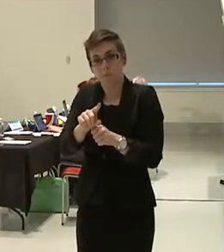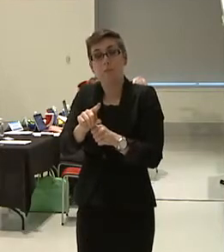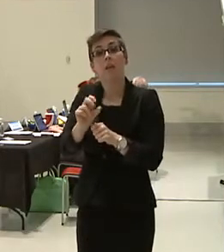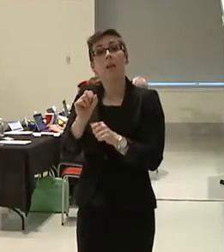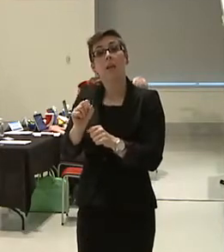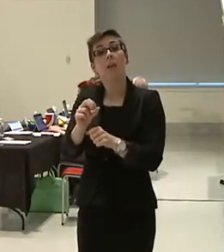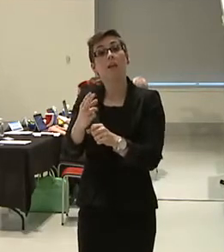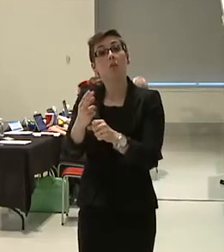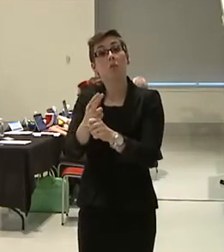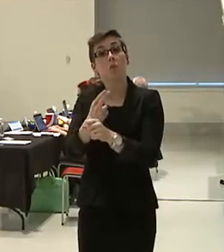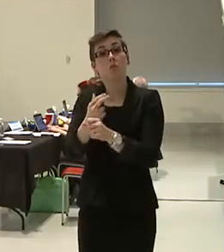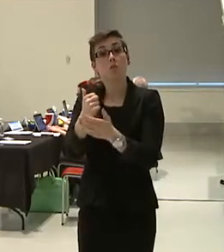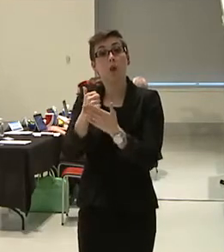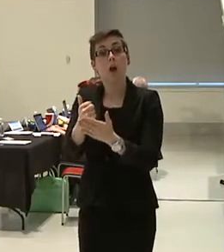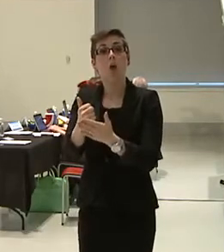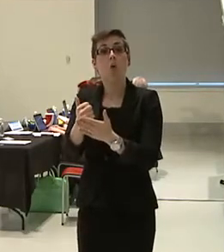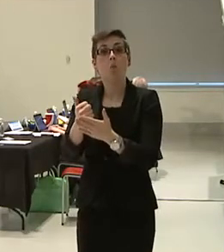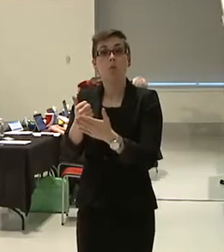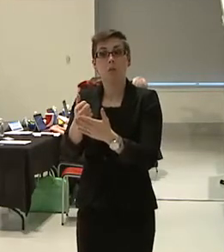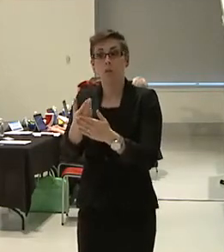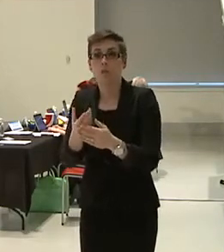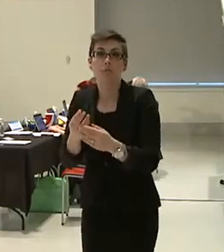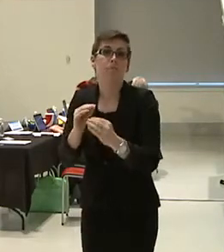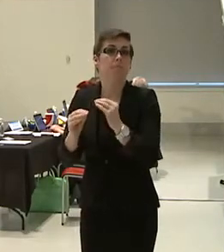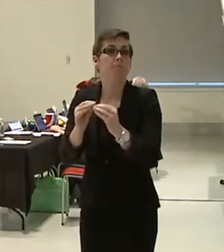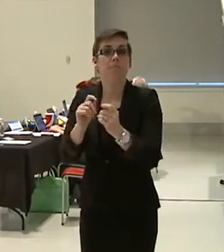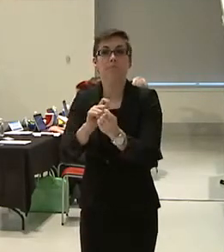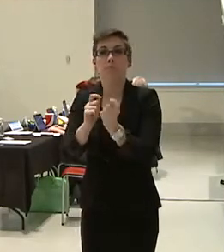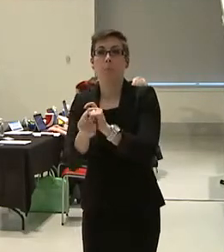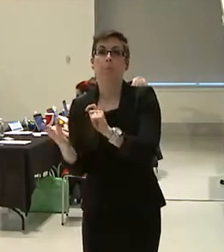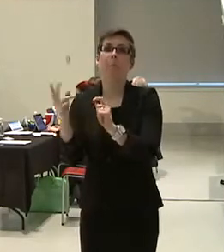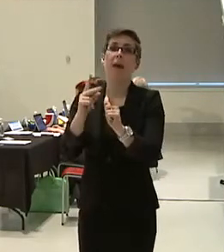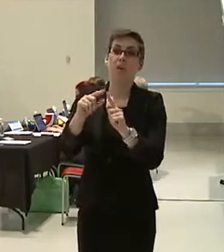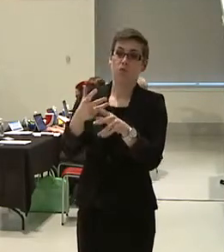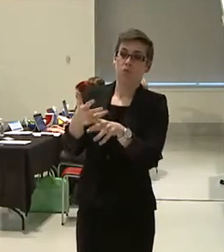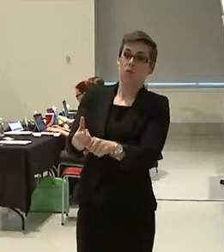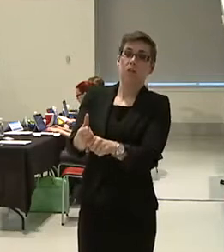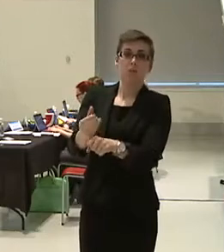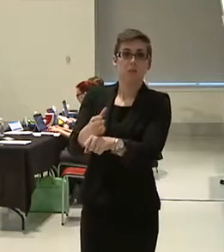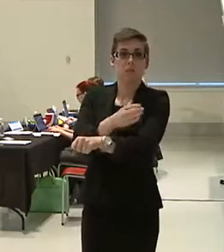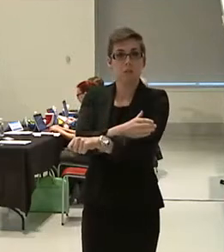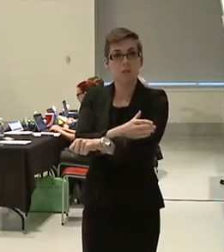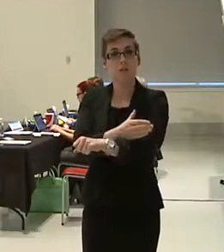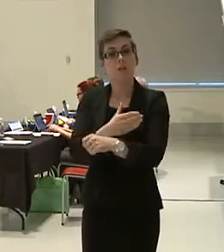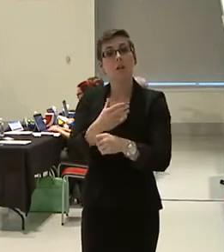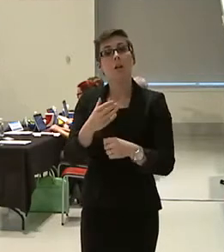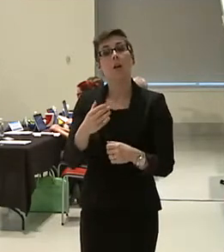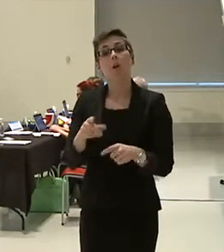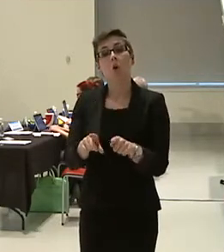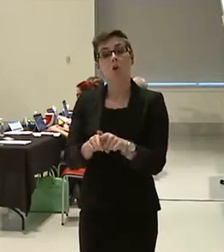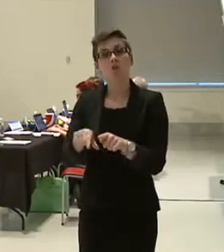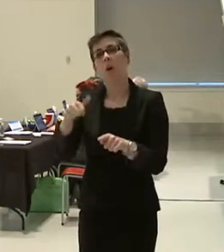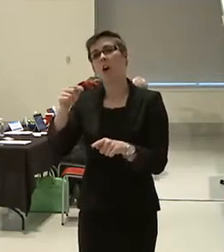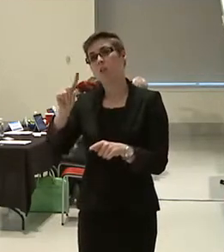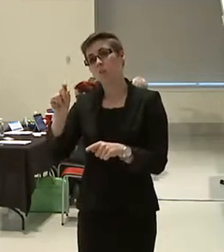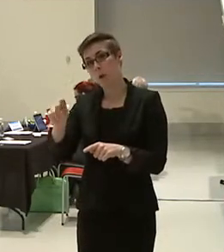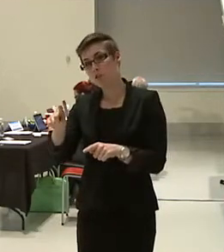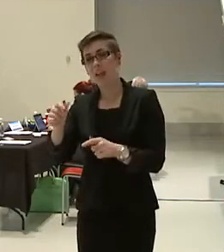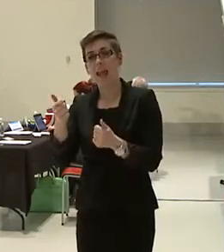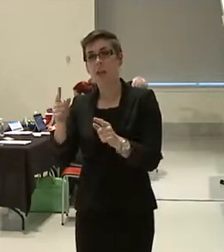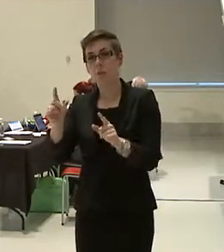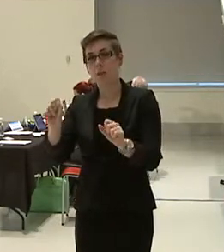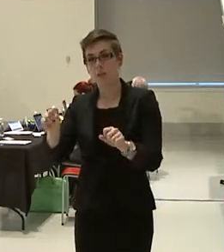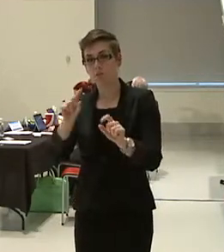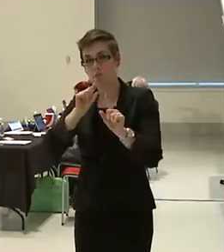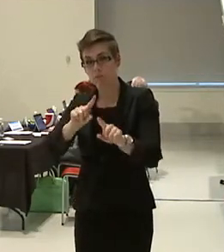restores trust and confidence rather than undermines it in the way that Mr. McKesson was talking about? And my other question, if anybody else can take on, is we've been struggling